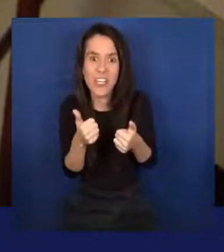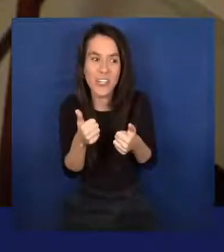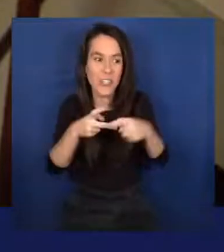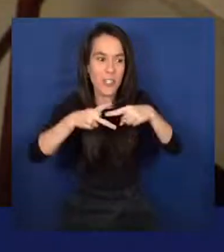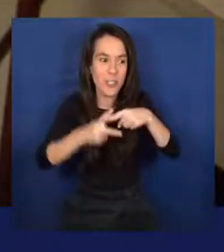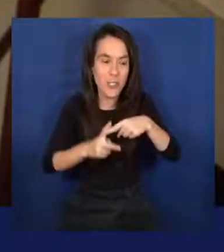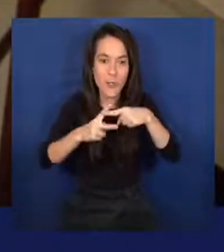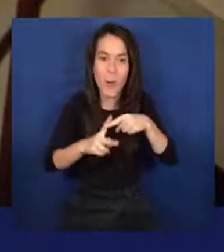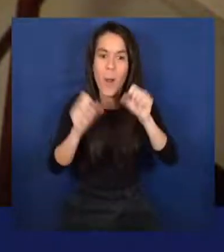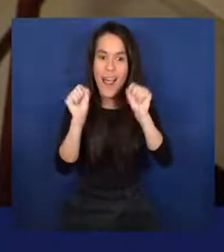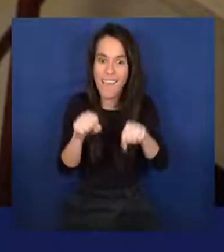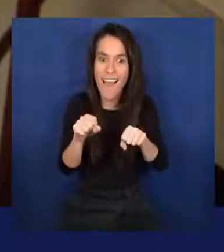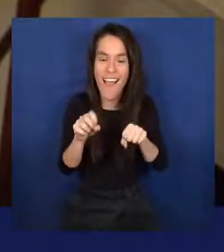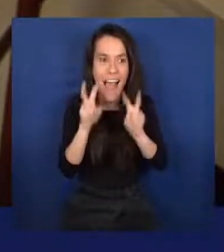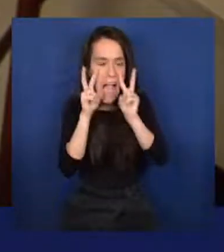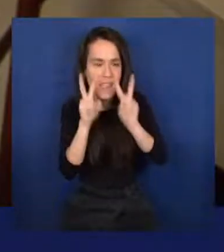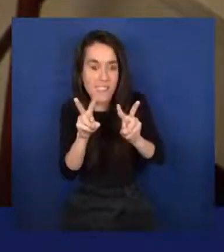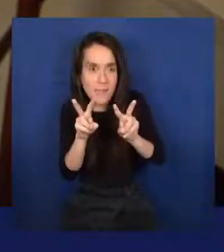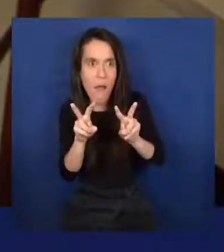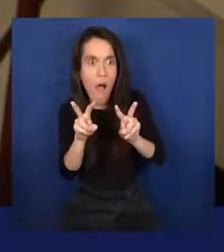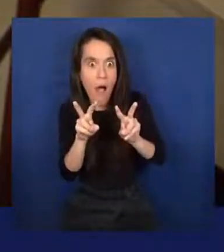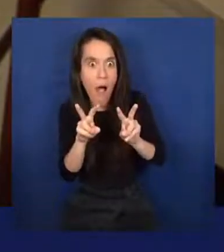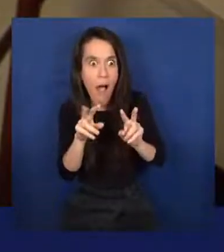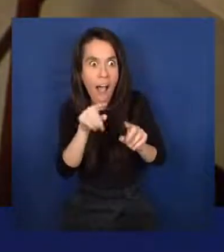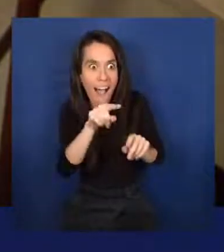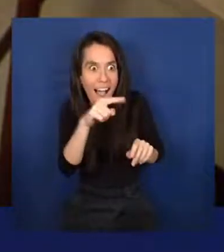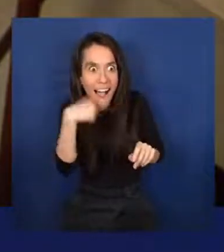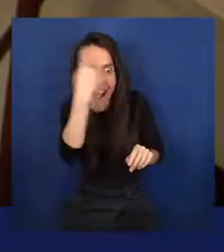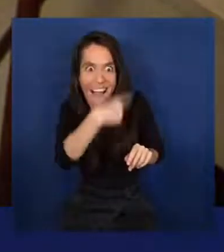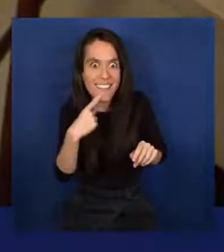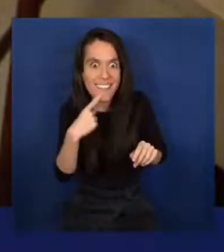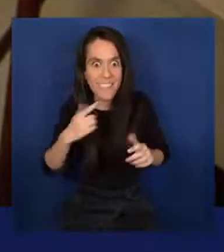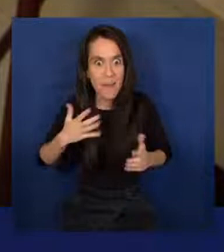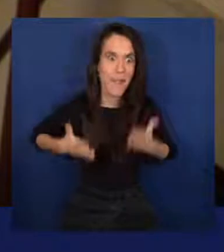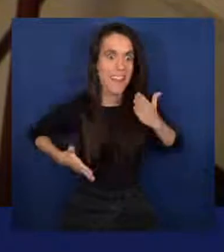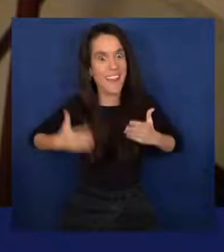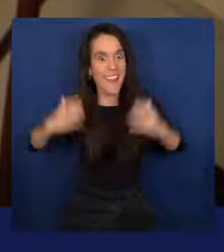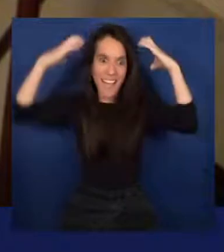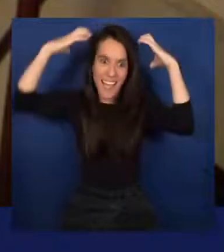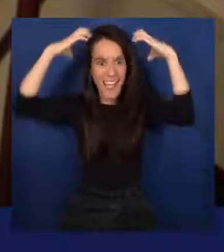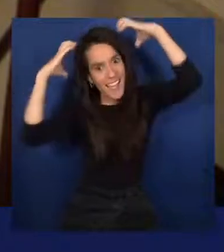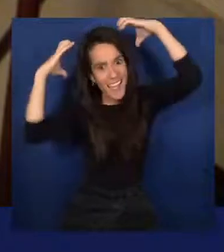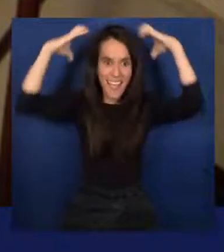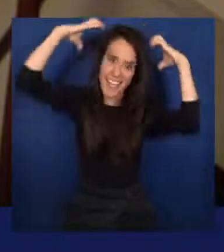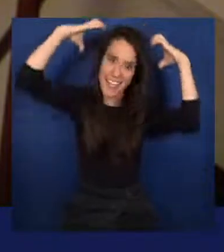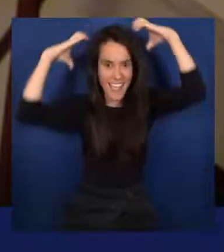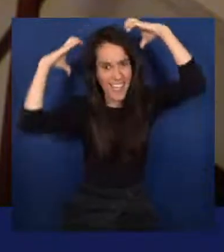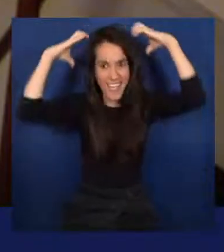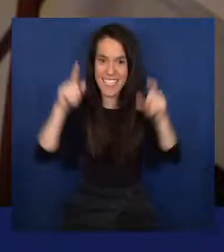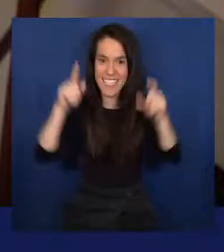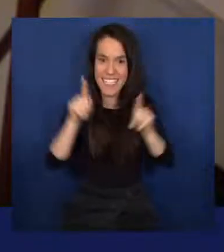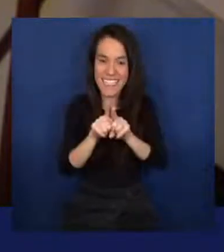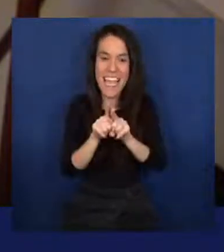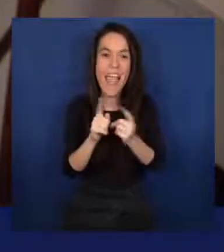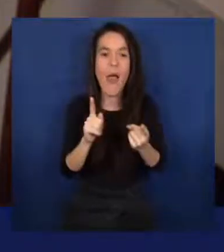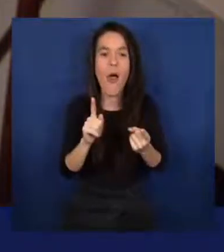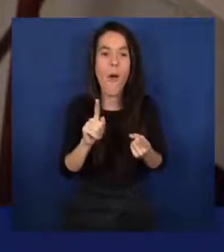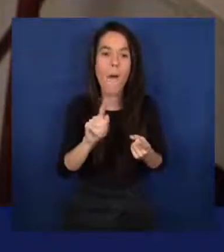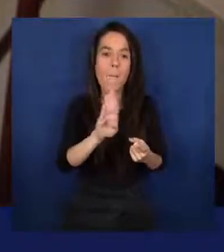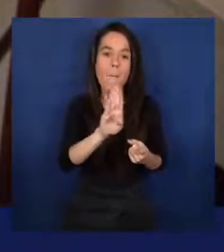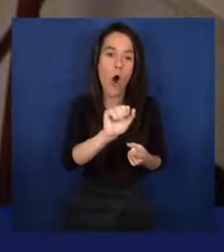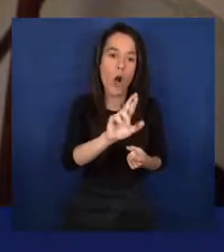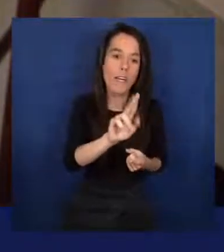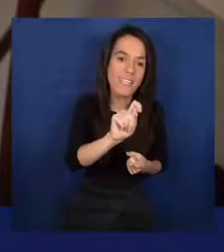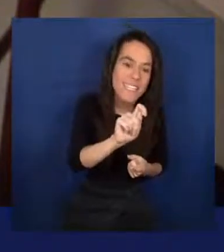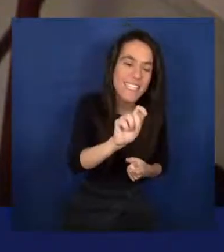can recognize characters, so you know when they ask for, in this case, Bart Simpson or Lisa Simpson, that you will